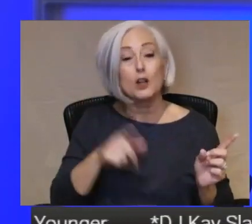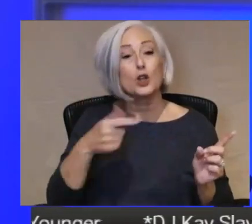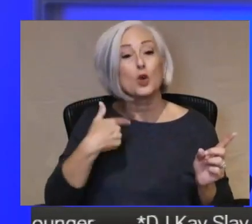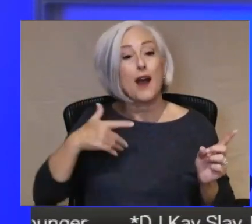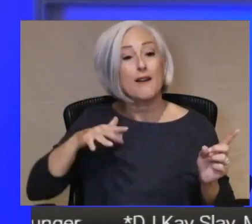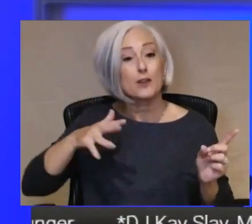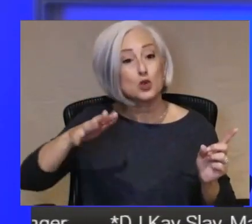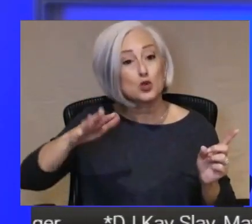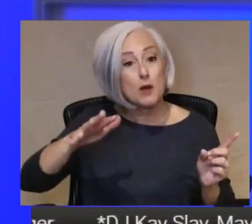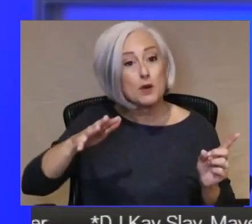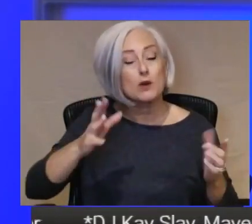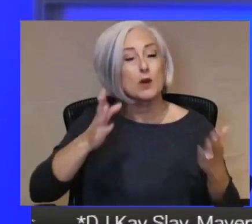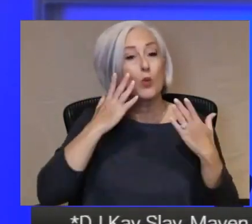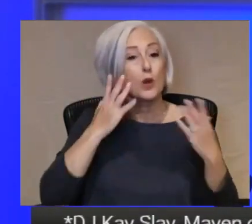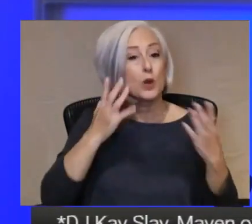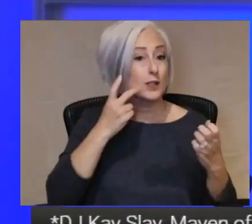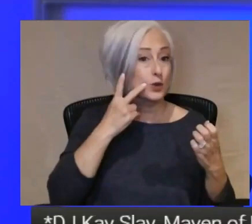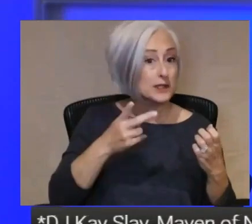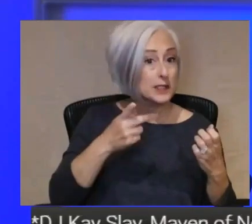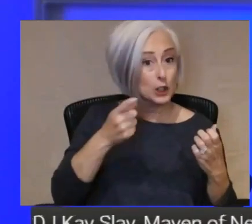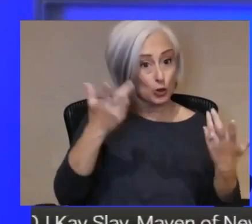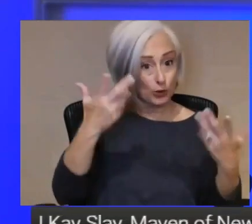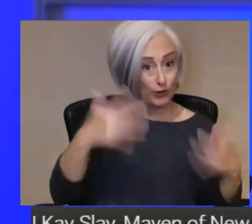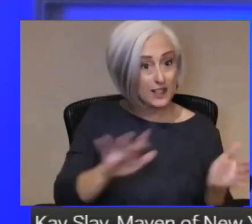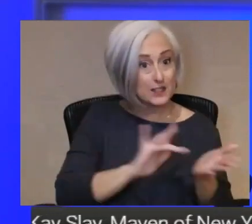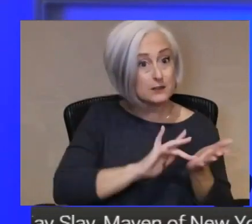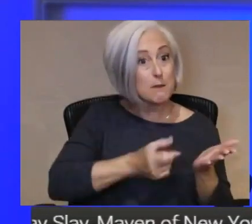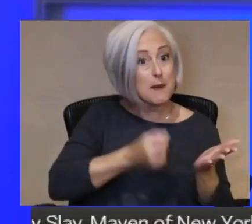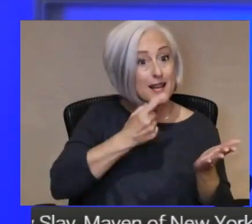you've tried medications, you know. But if that doesn't, if the